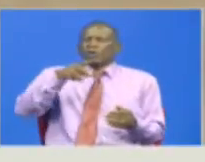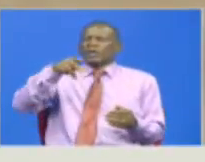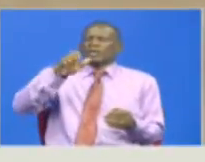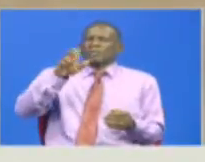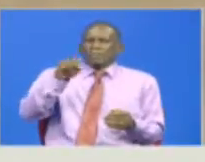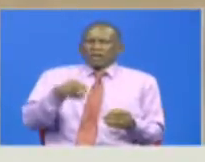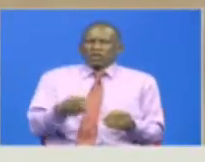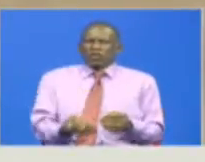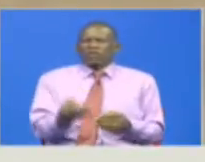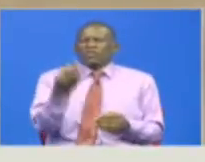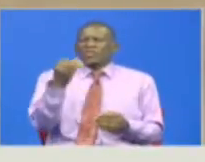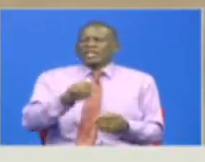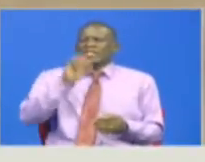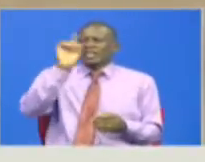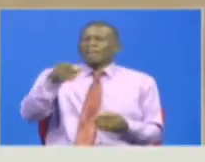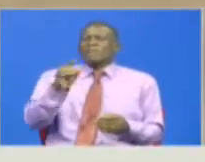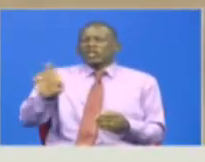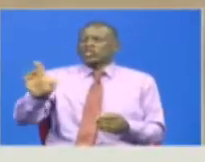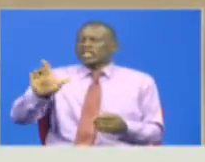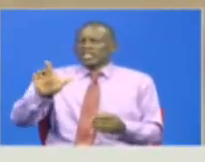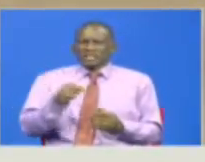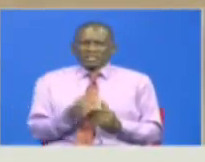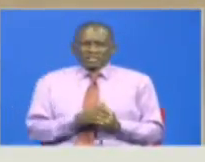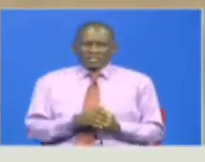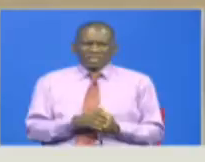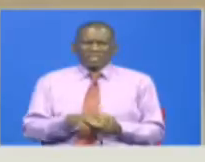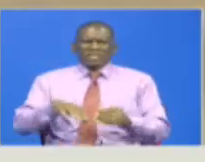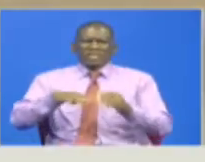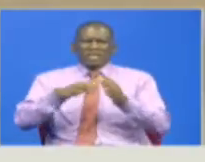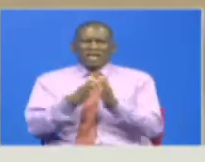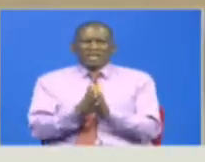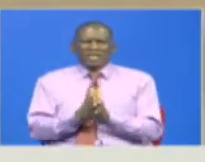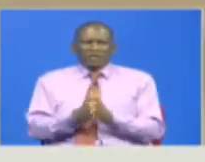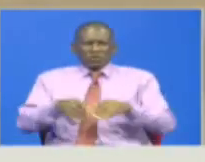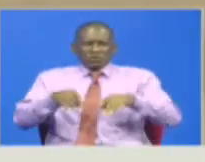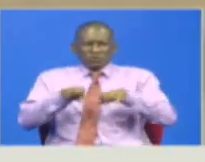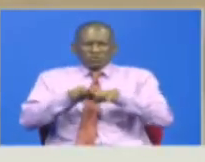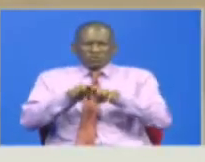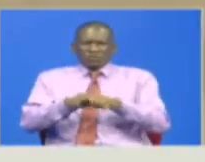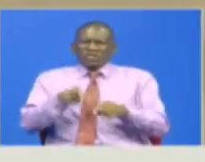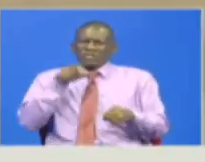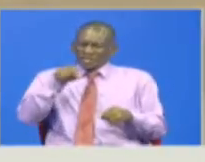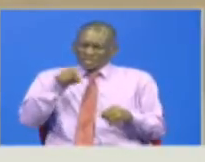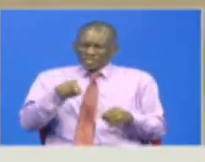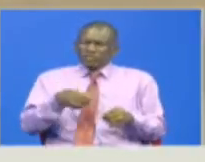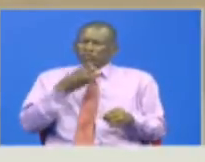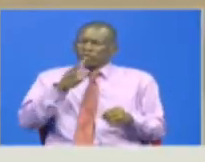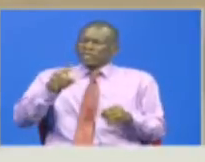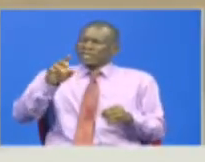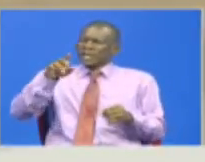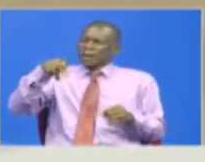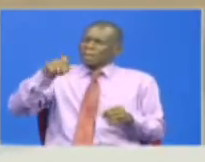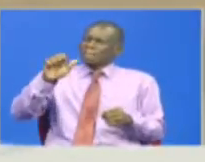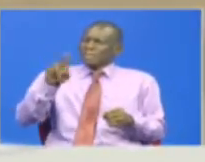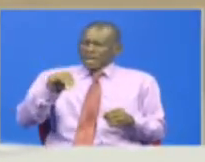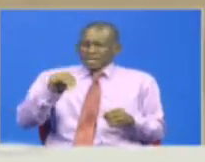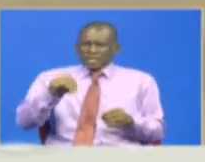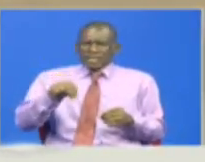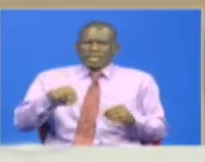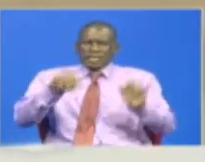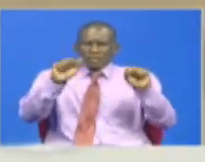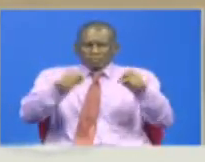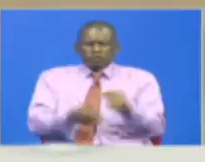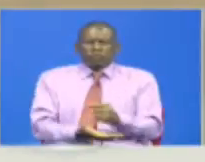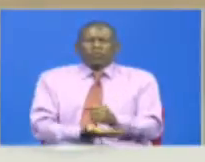30 million liters. And this will be able to help the